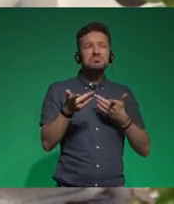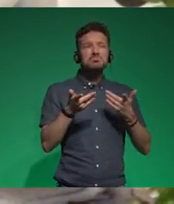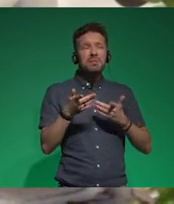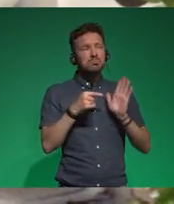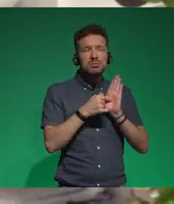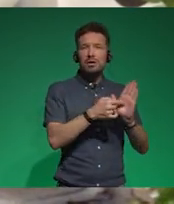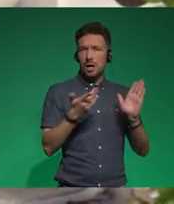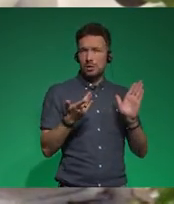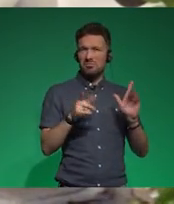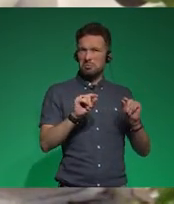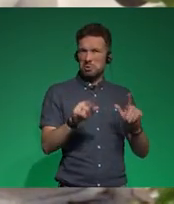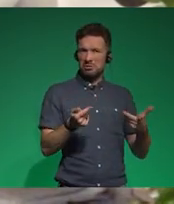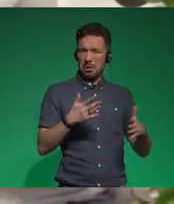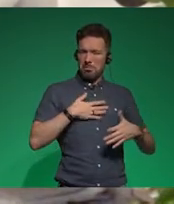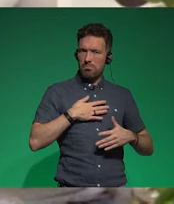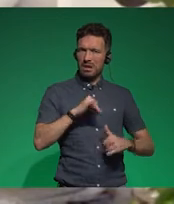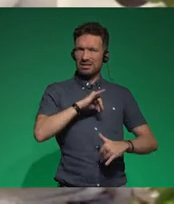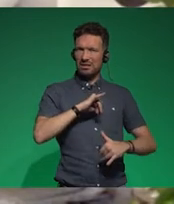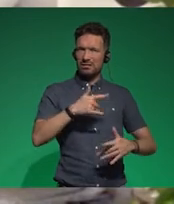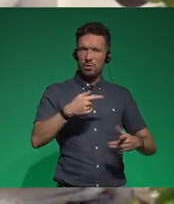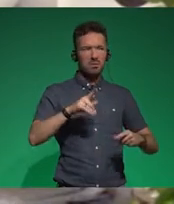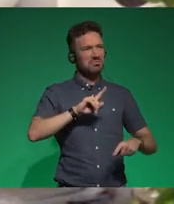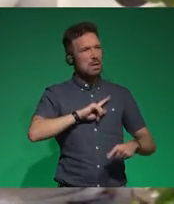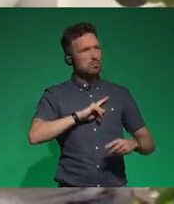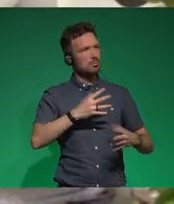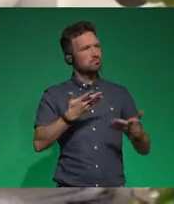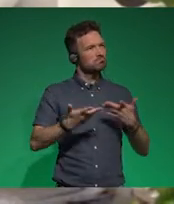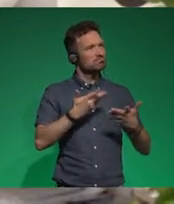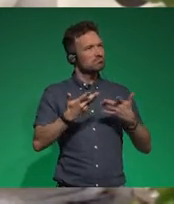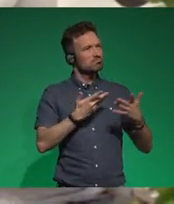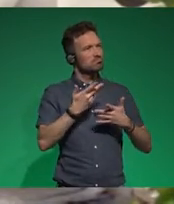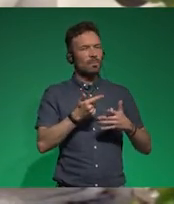connecting history and memory to the story of